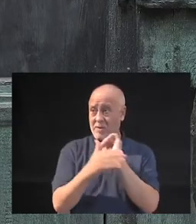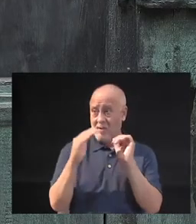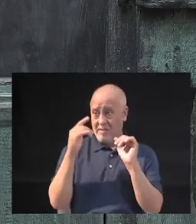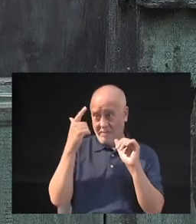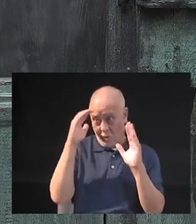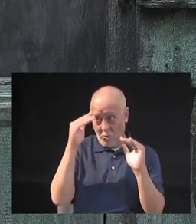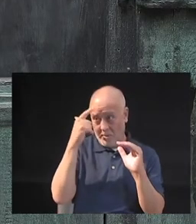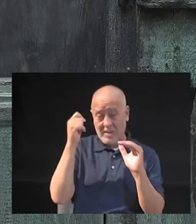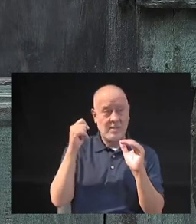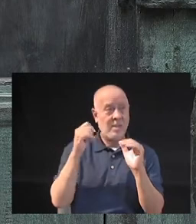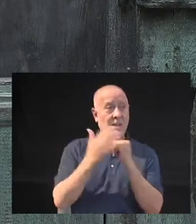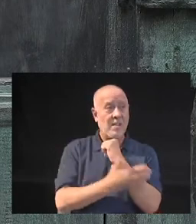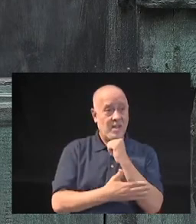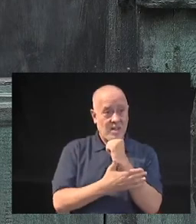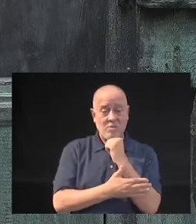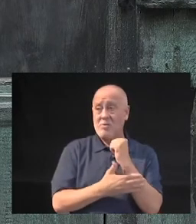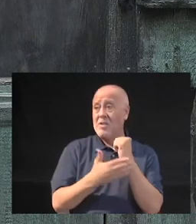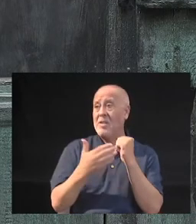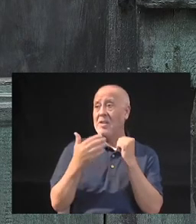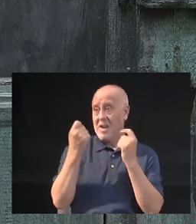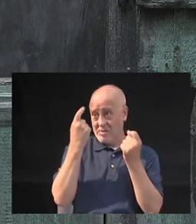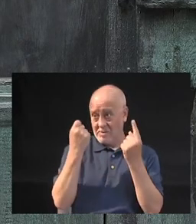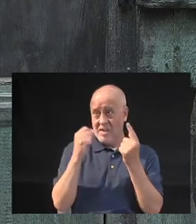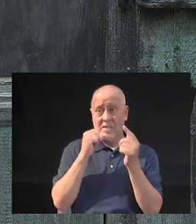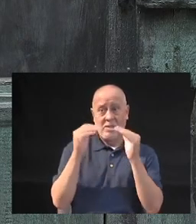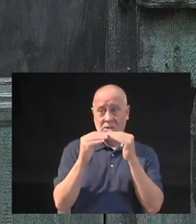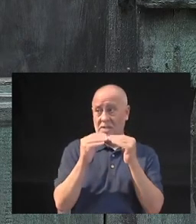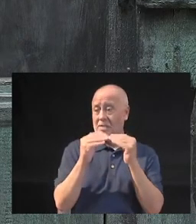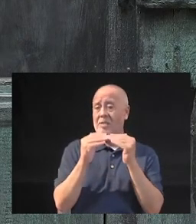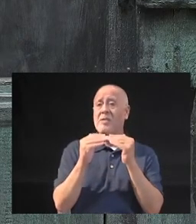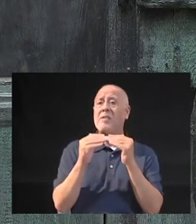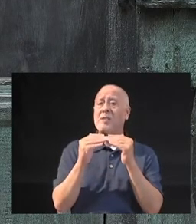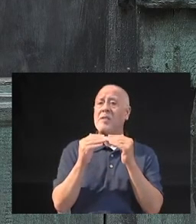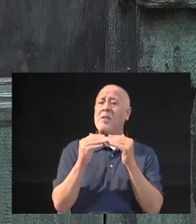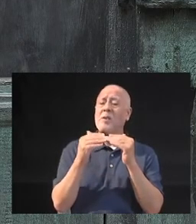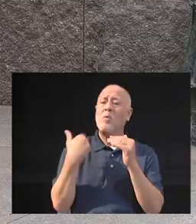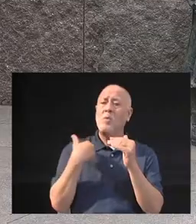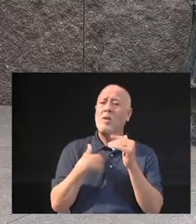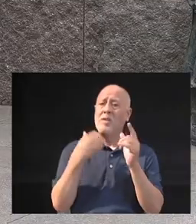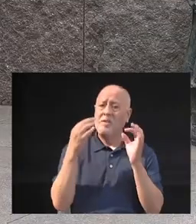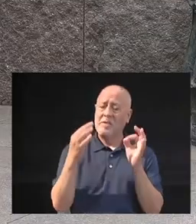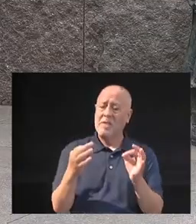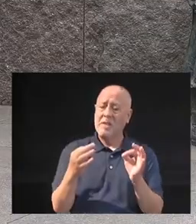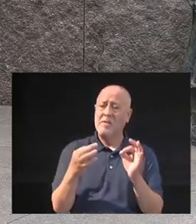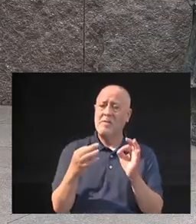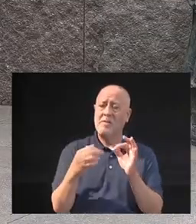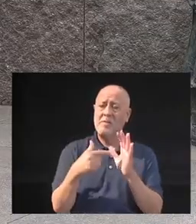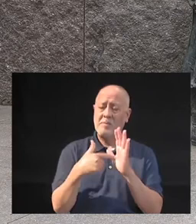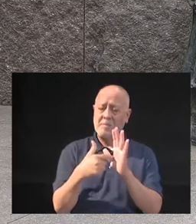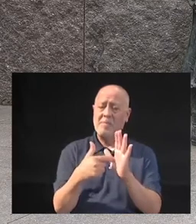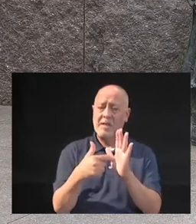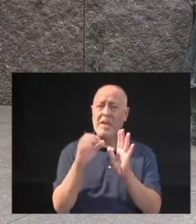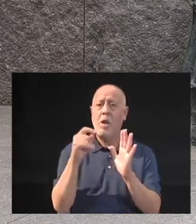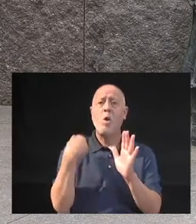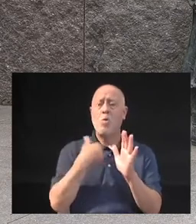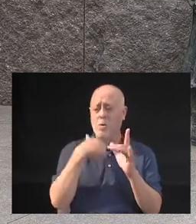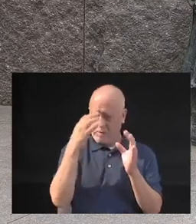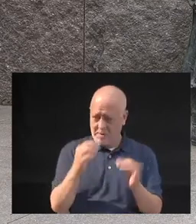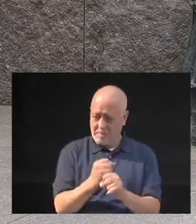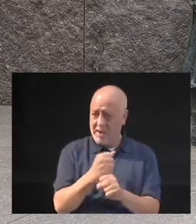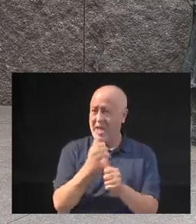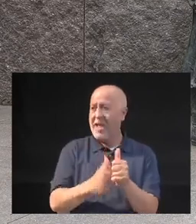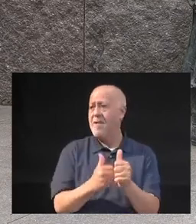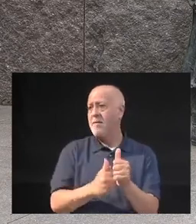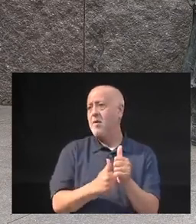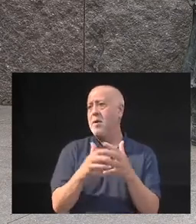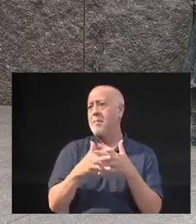nation, seeing and understanding the injustice in it, proposes to paint it out. We are determined to make every American citizen the